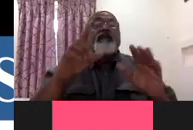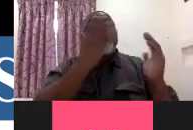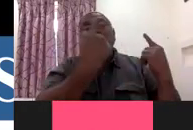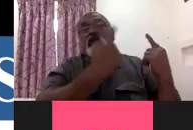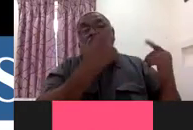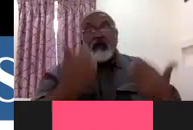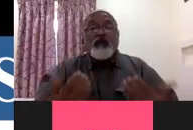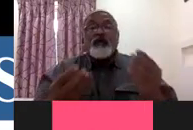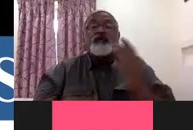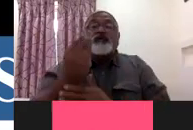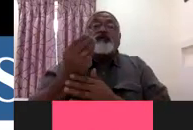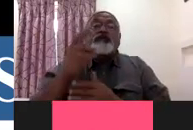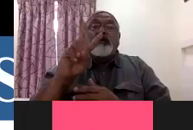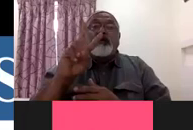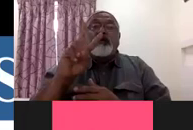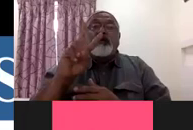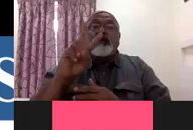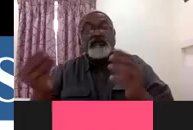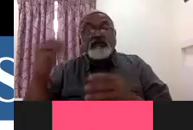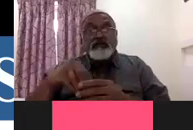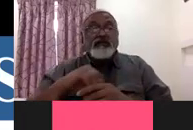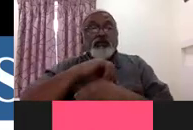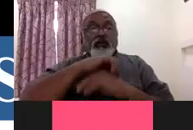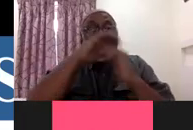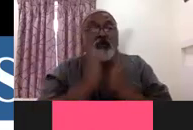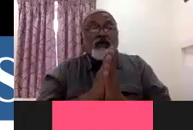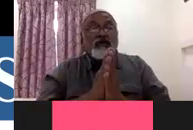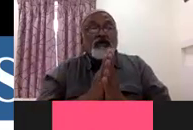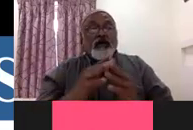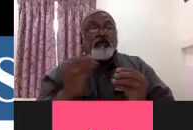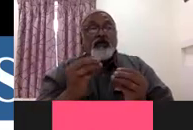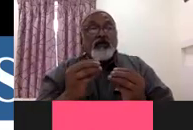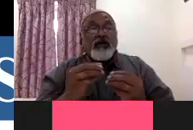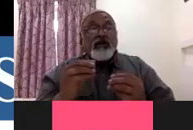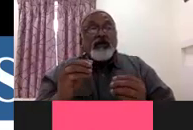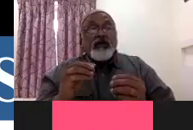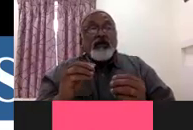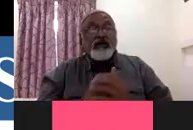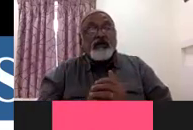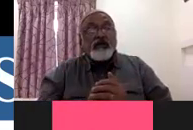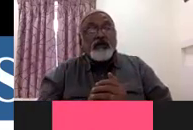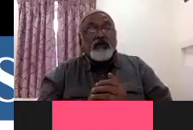blood disorders were not even covered. So you put all of this, we are talking about a number which is